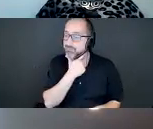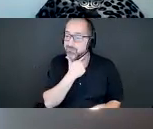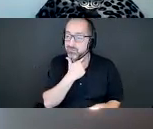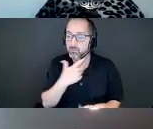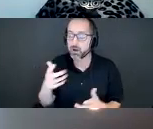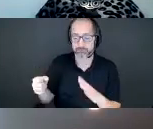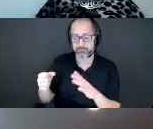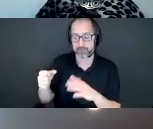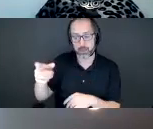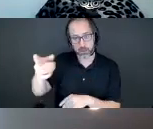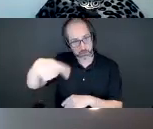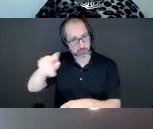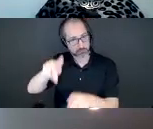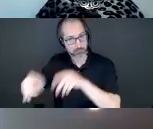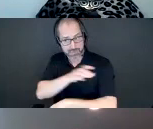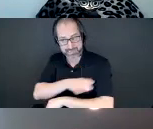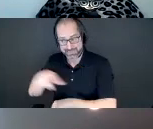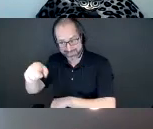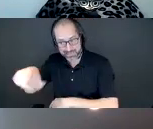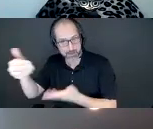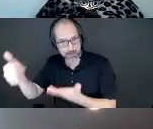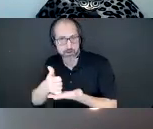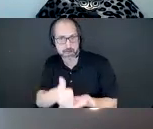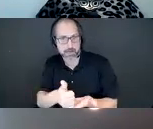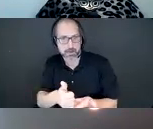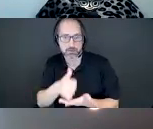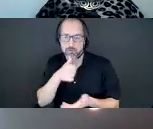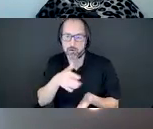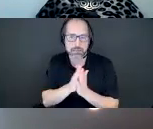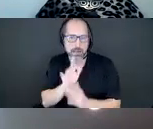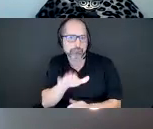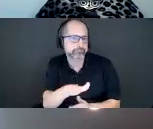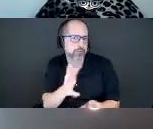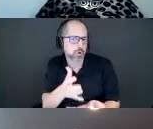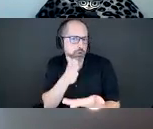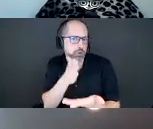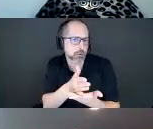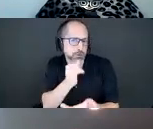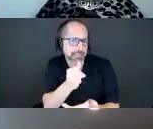help, and they don't ask you, do you want to stop drinking? They say, do you want to feel better?